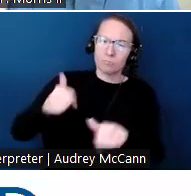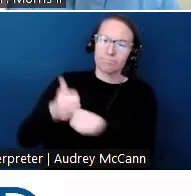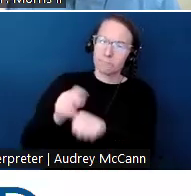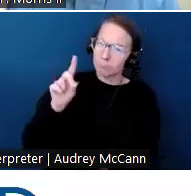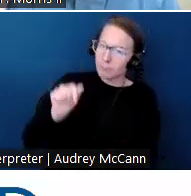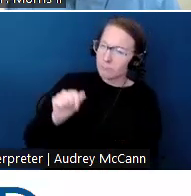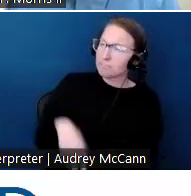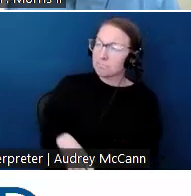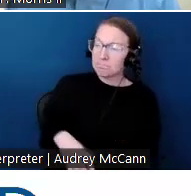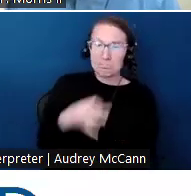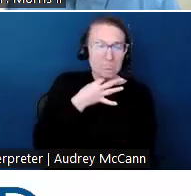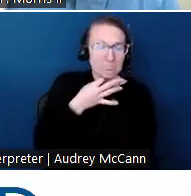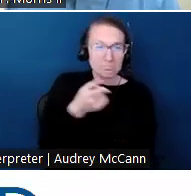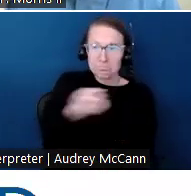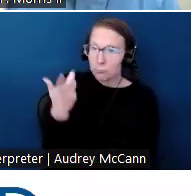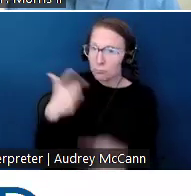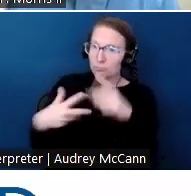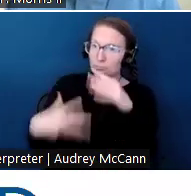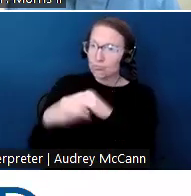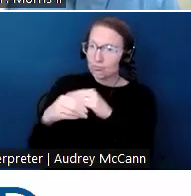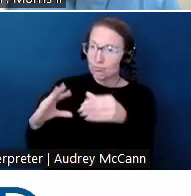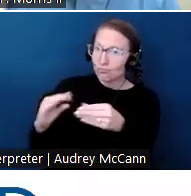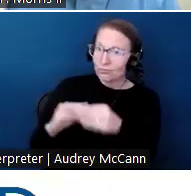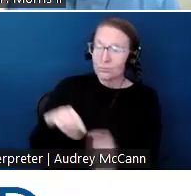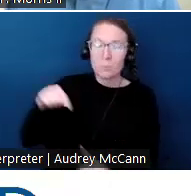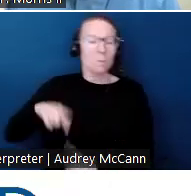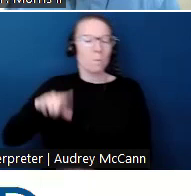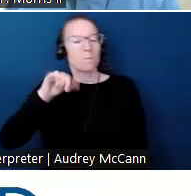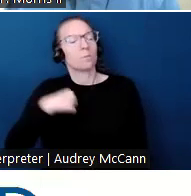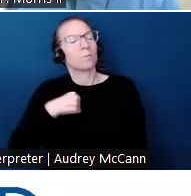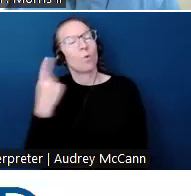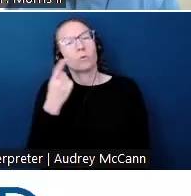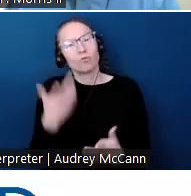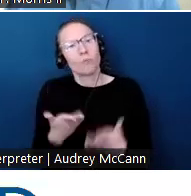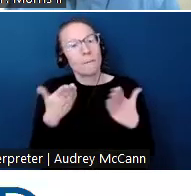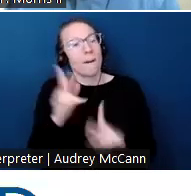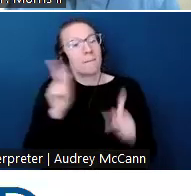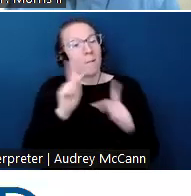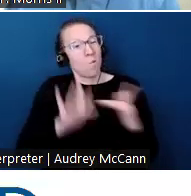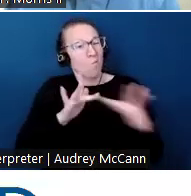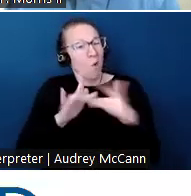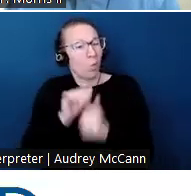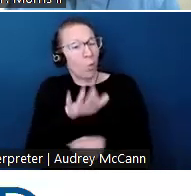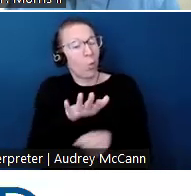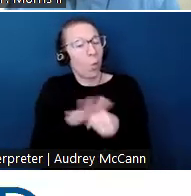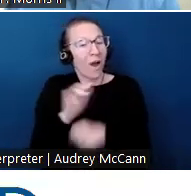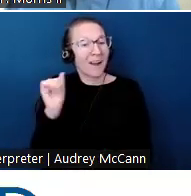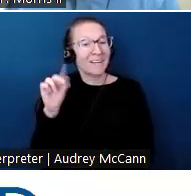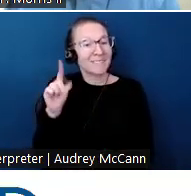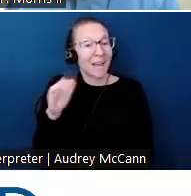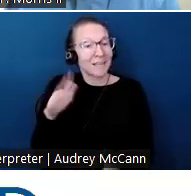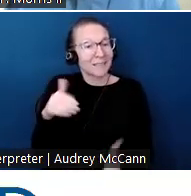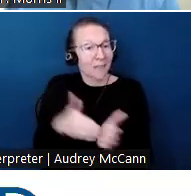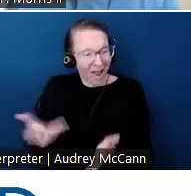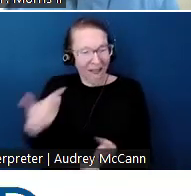chime in on that topic. I would always recommend people reach out to their local ADA centers. They are regional